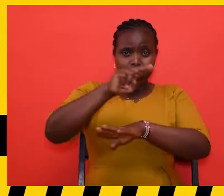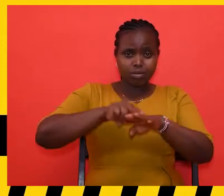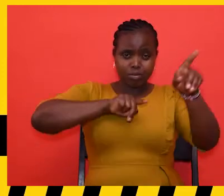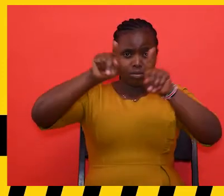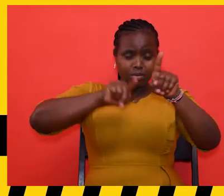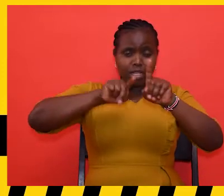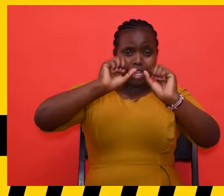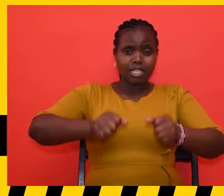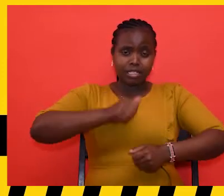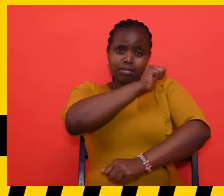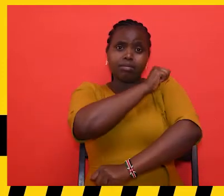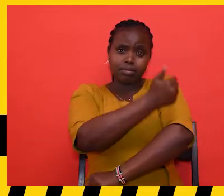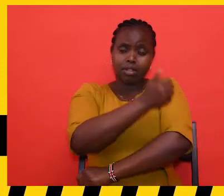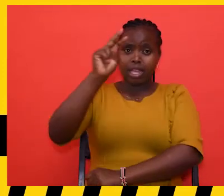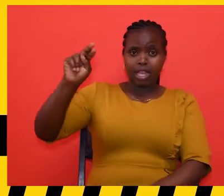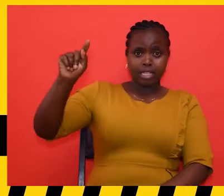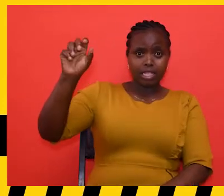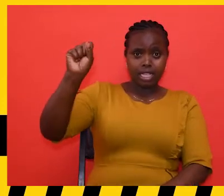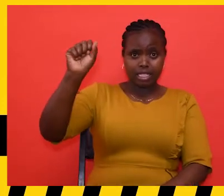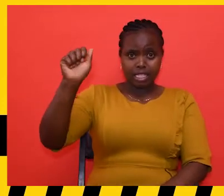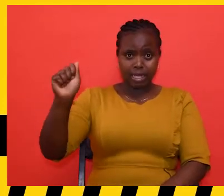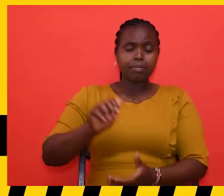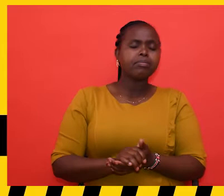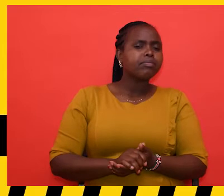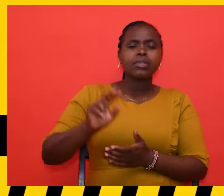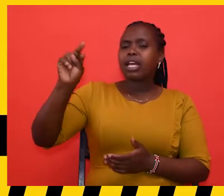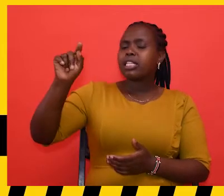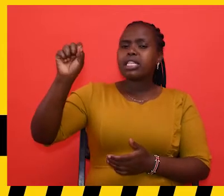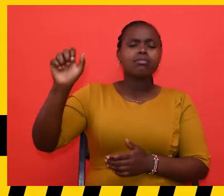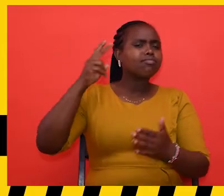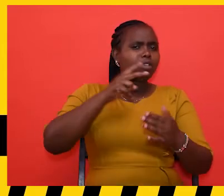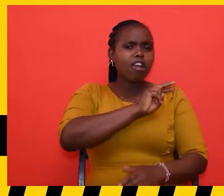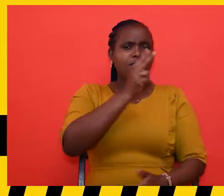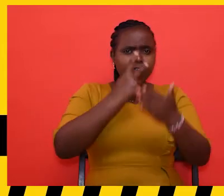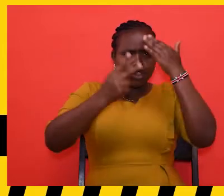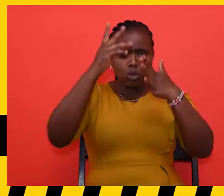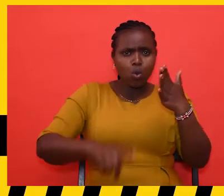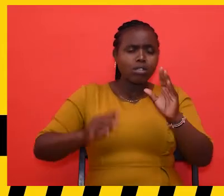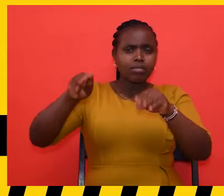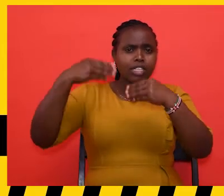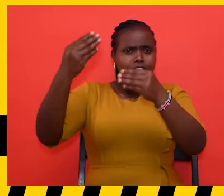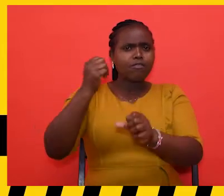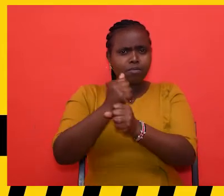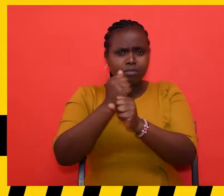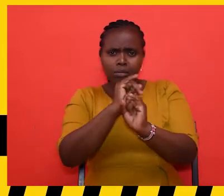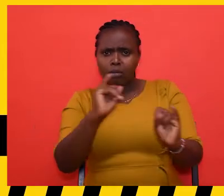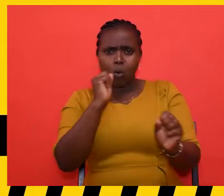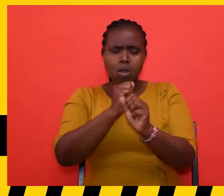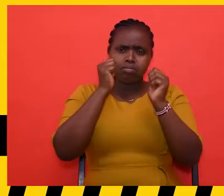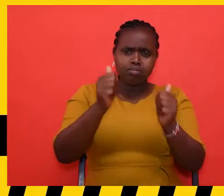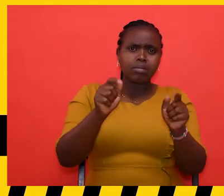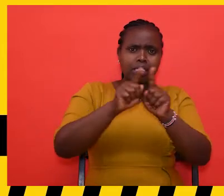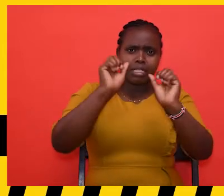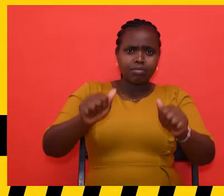Welcome to the National Transport and Safety Authority Service Delivery Charter. At the NTSA, our mission is to continually improve accessibility and